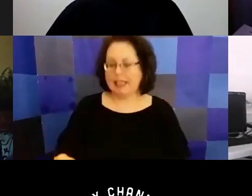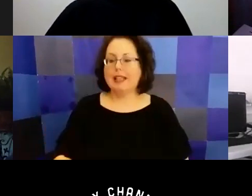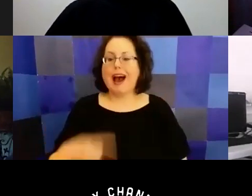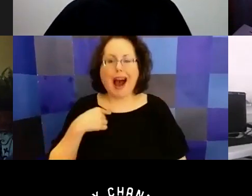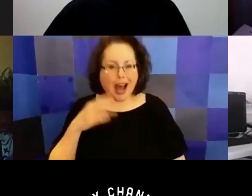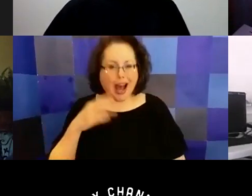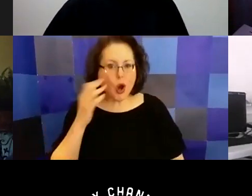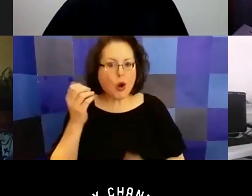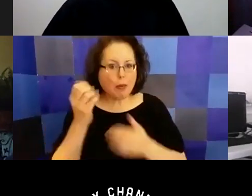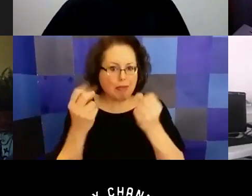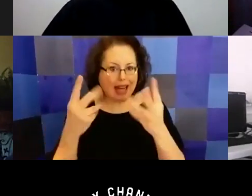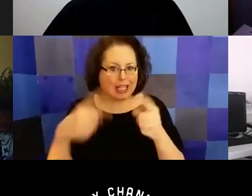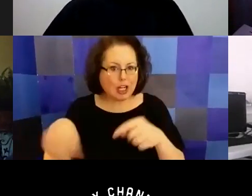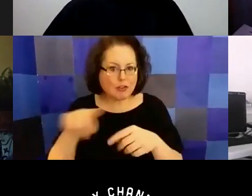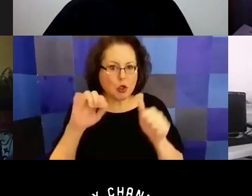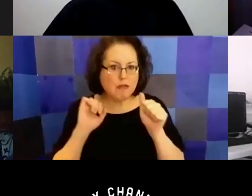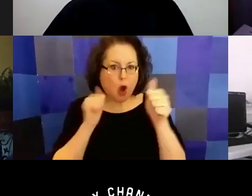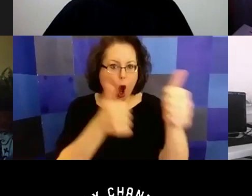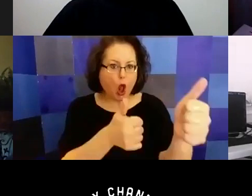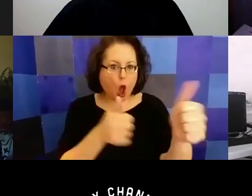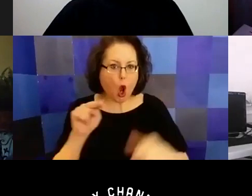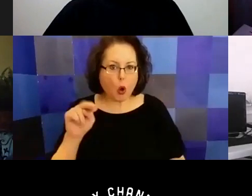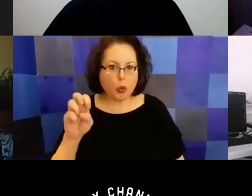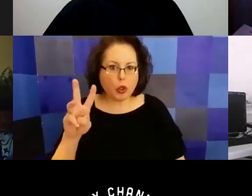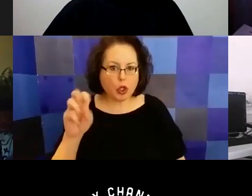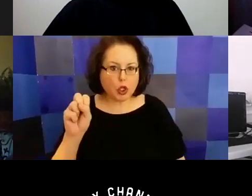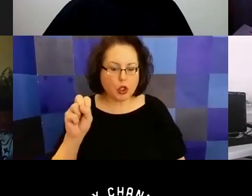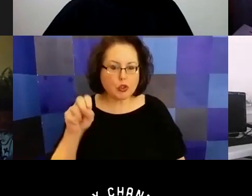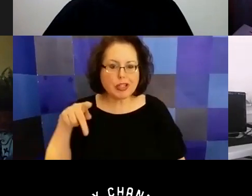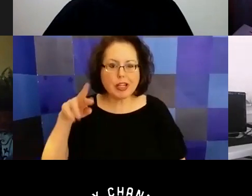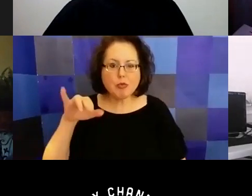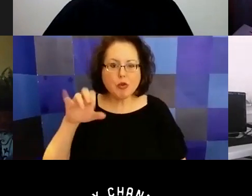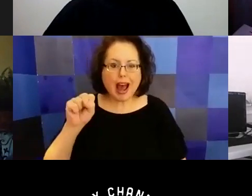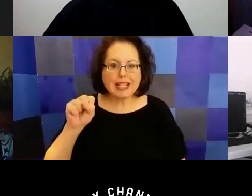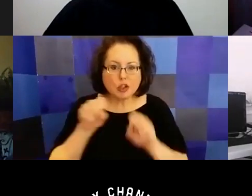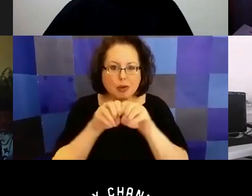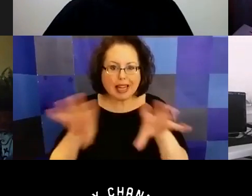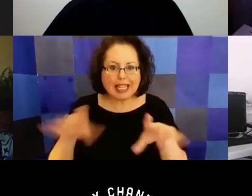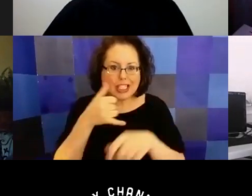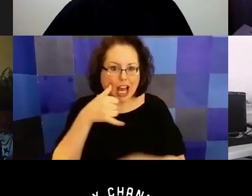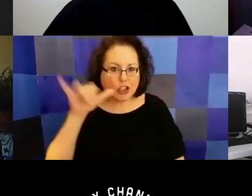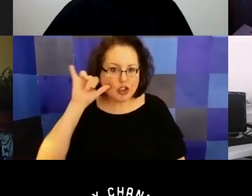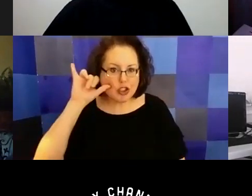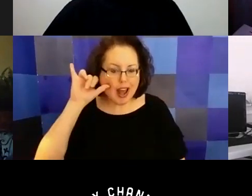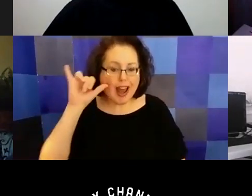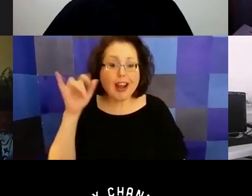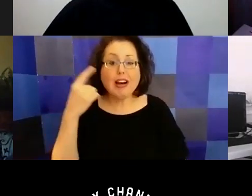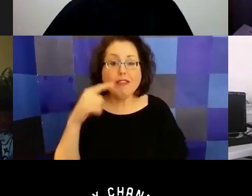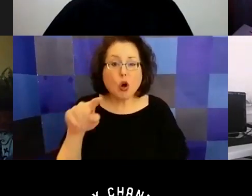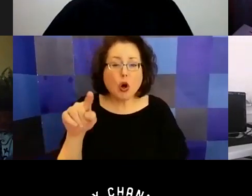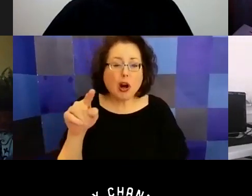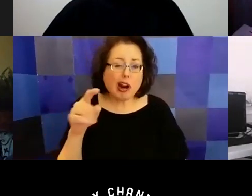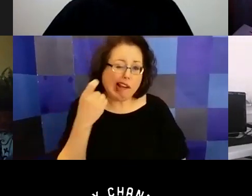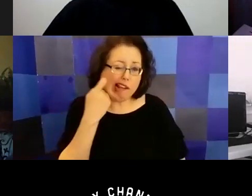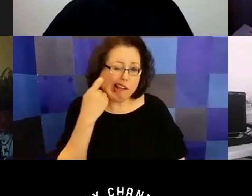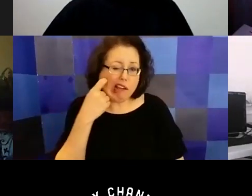are following the news and a press release that went out yesterday. For the last